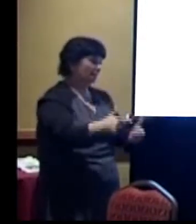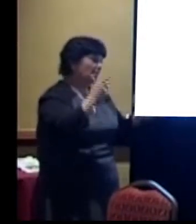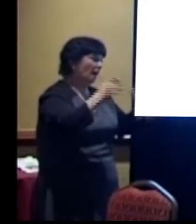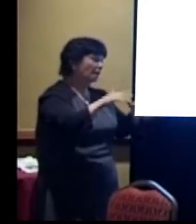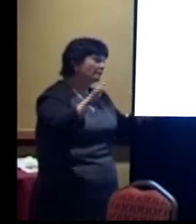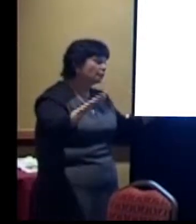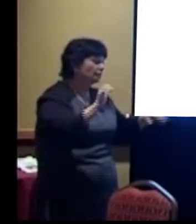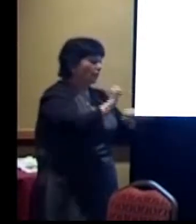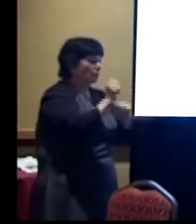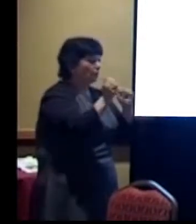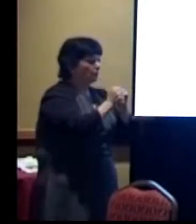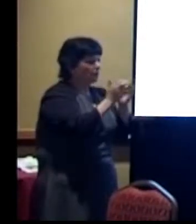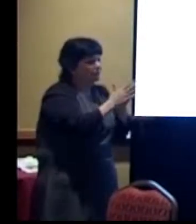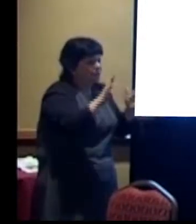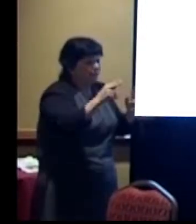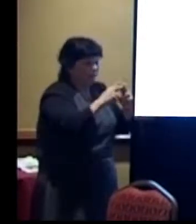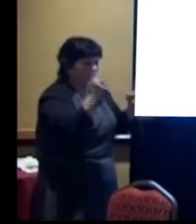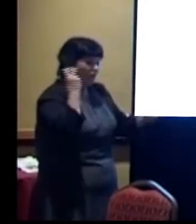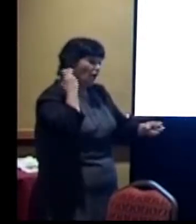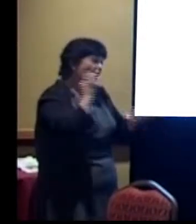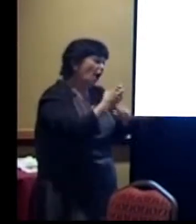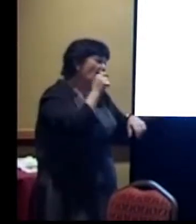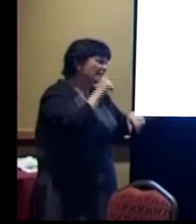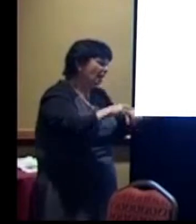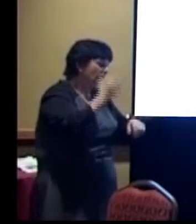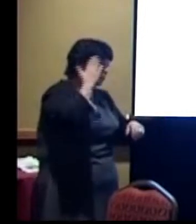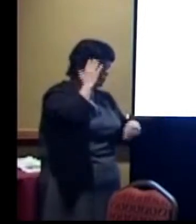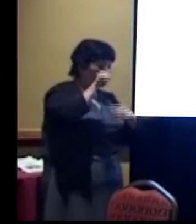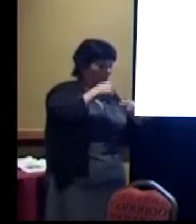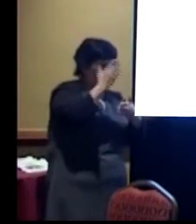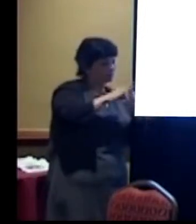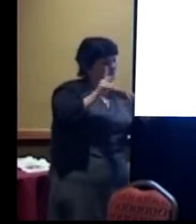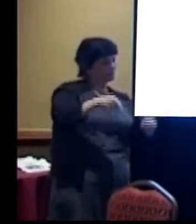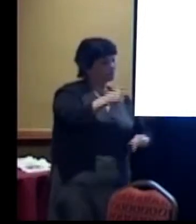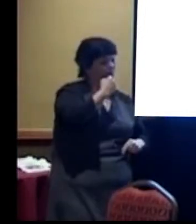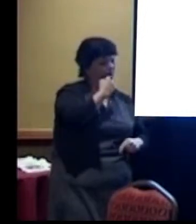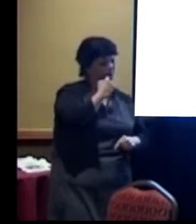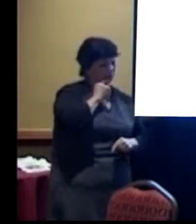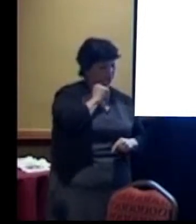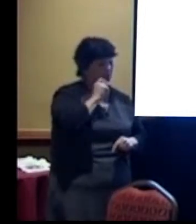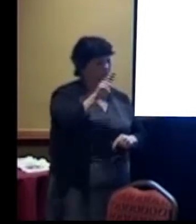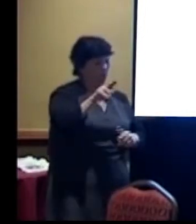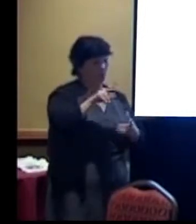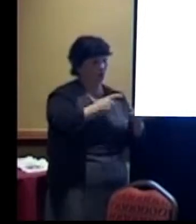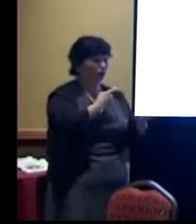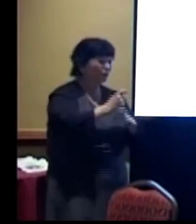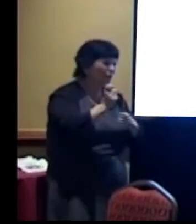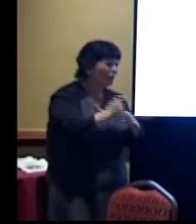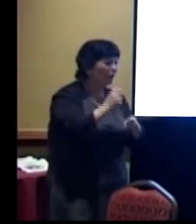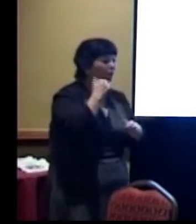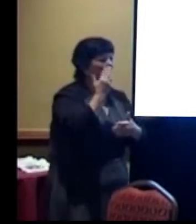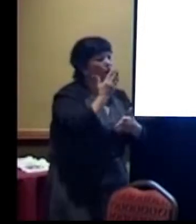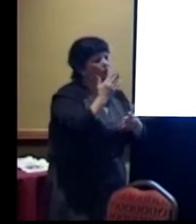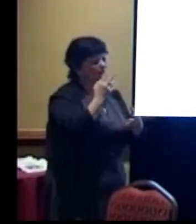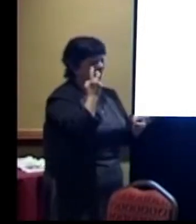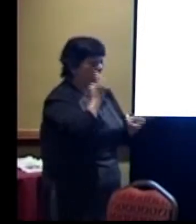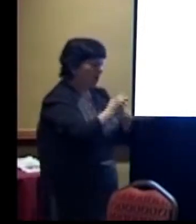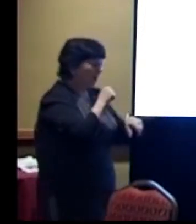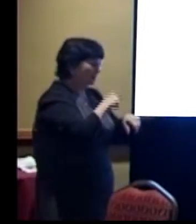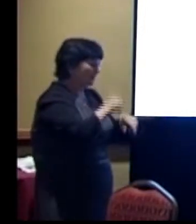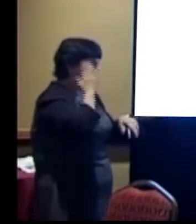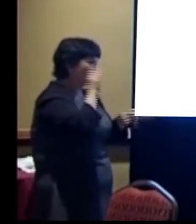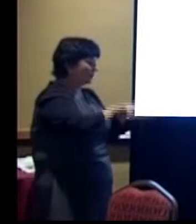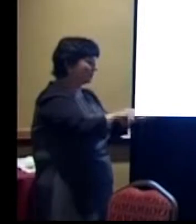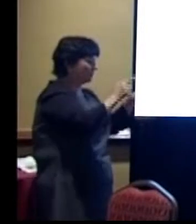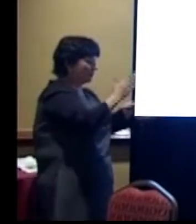on the spectrum have a very hard time telling when somebody is serious and when somebody's joking, or have a very hard time telling the